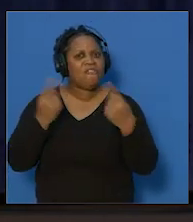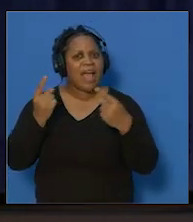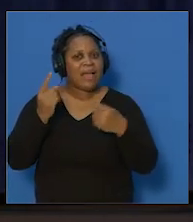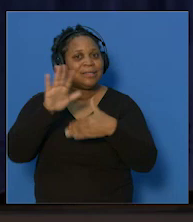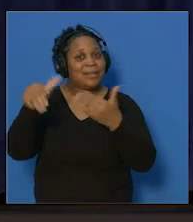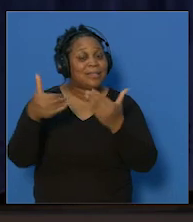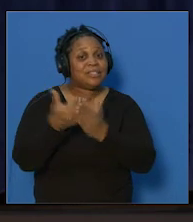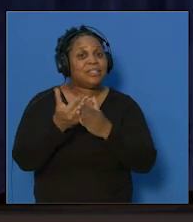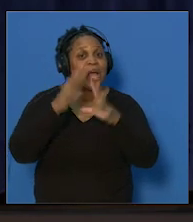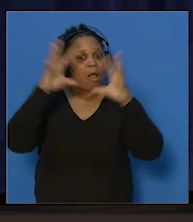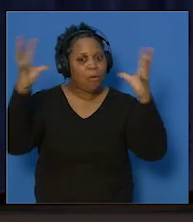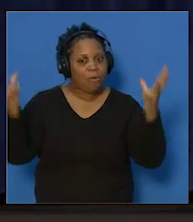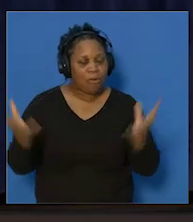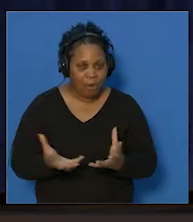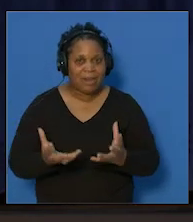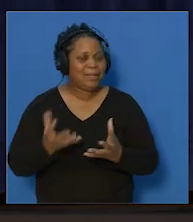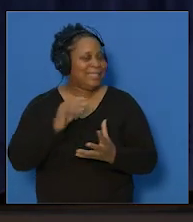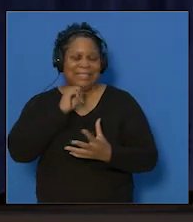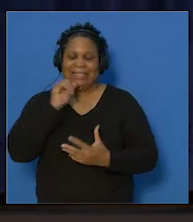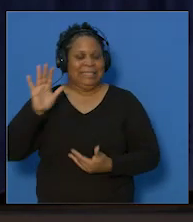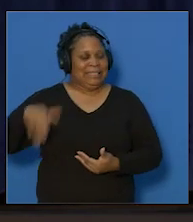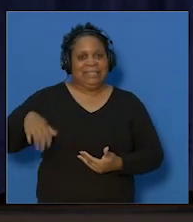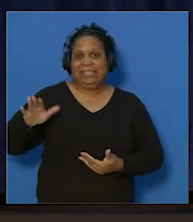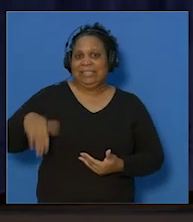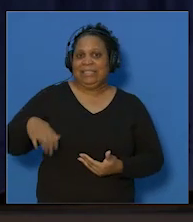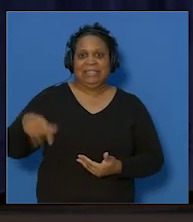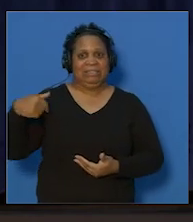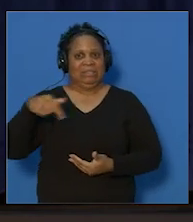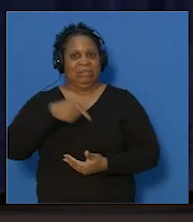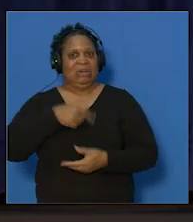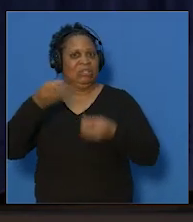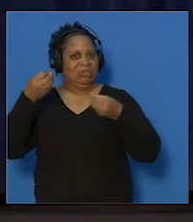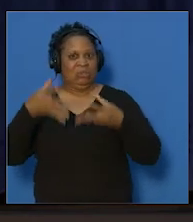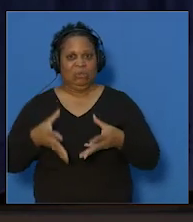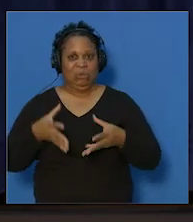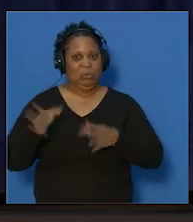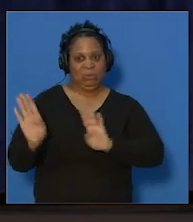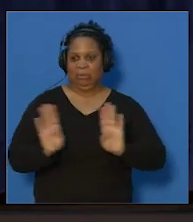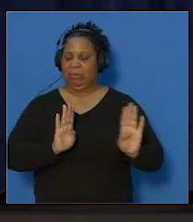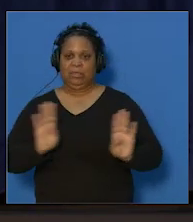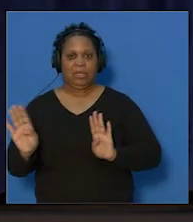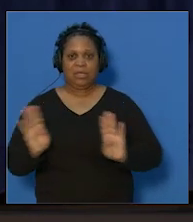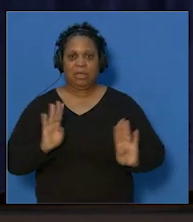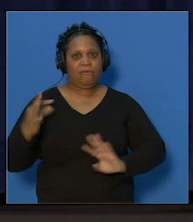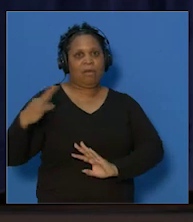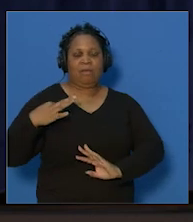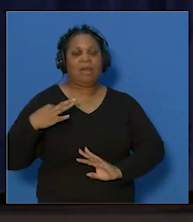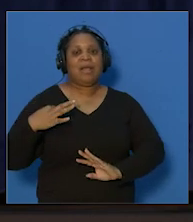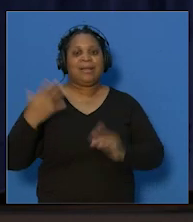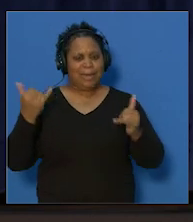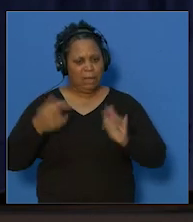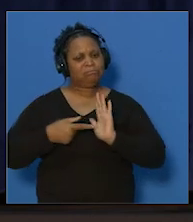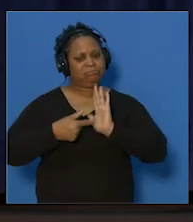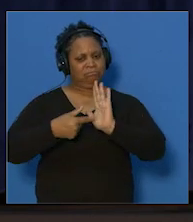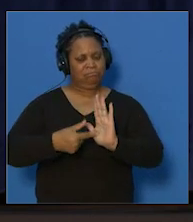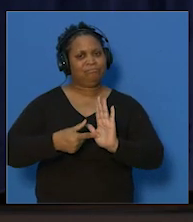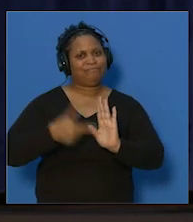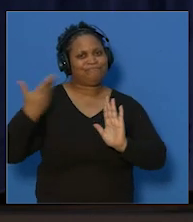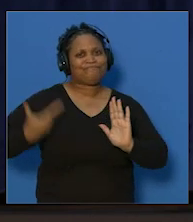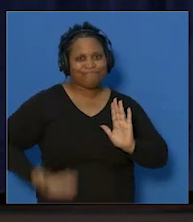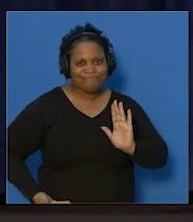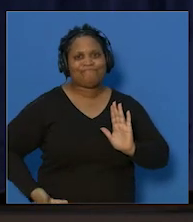the entire globe. Now is not the time for us to lose our composure. Now is the time for us to demonstrate our composure